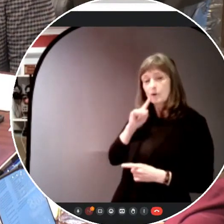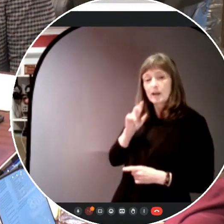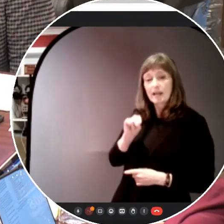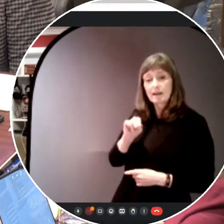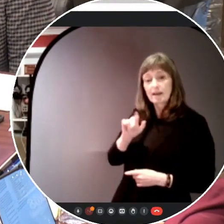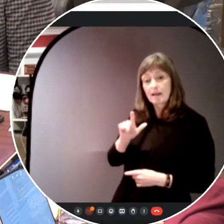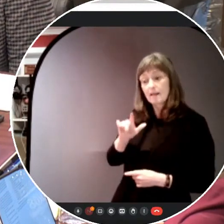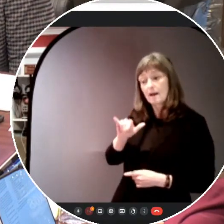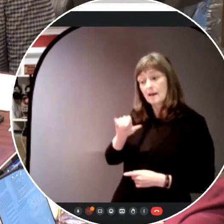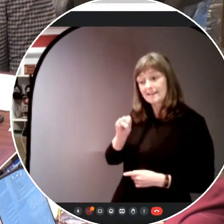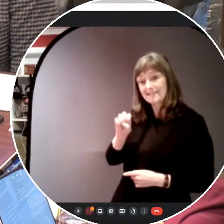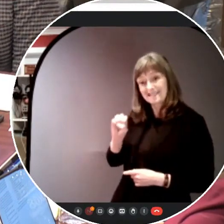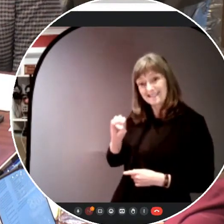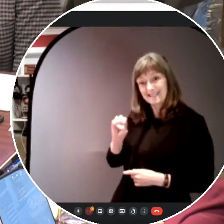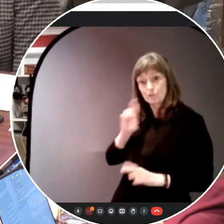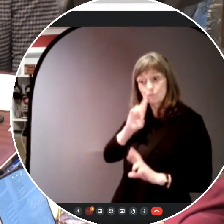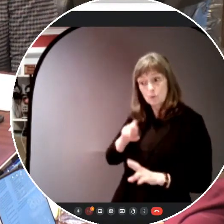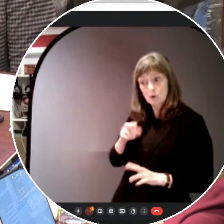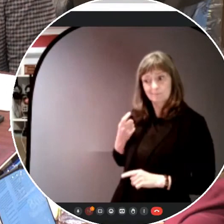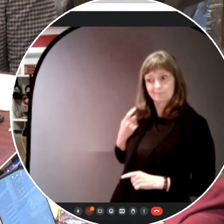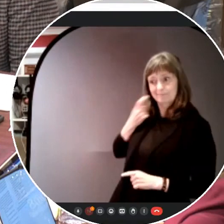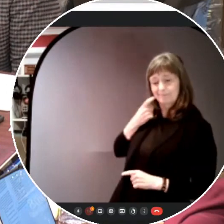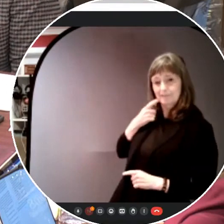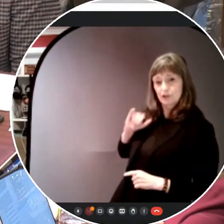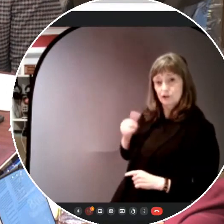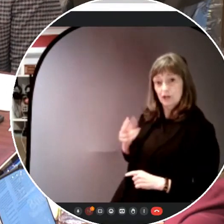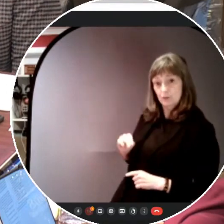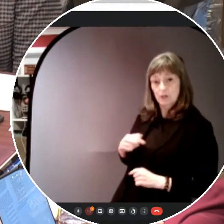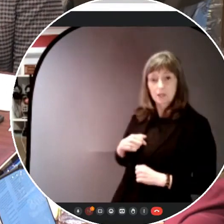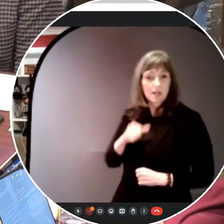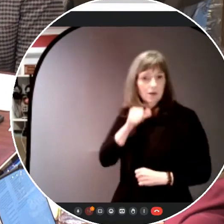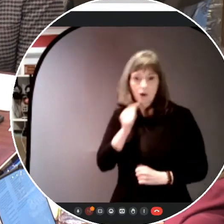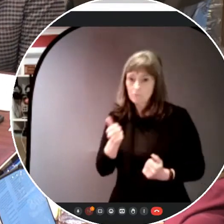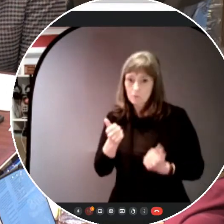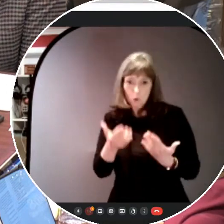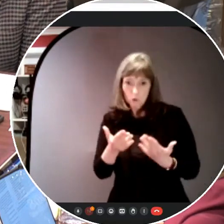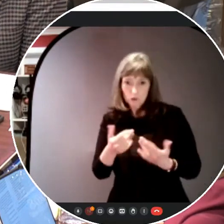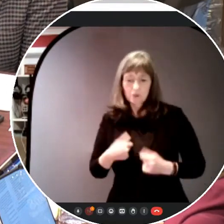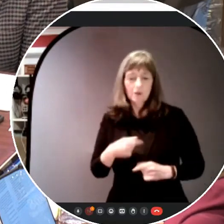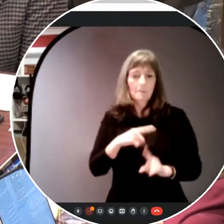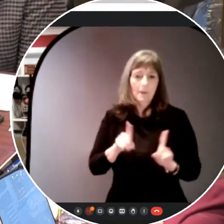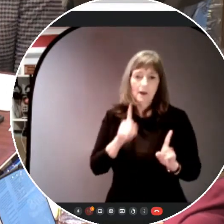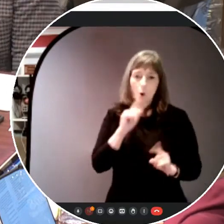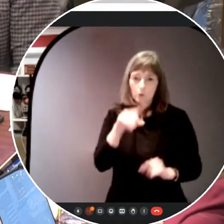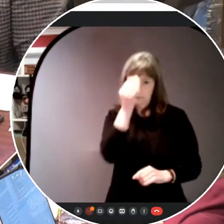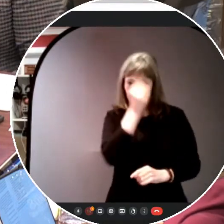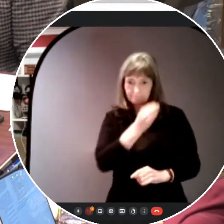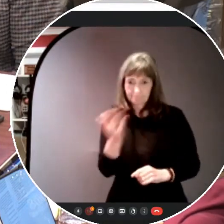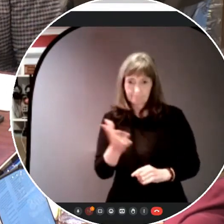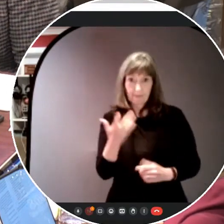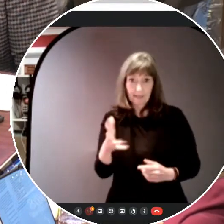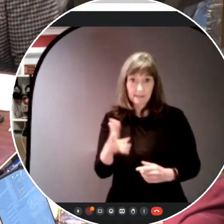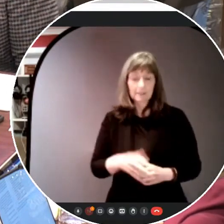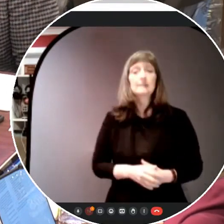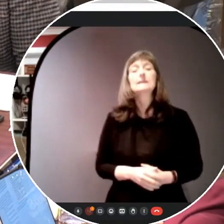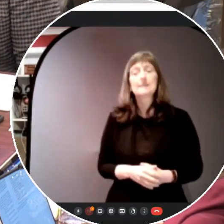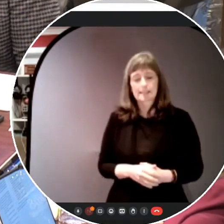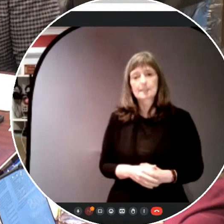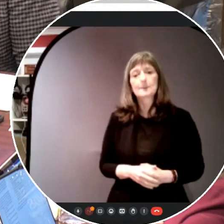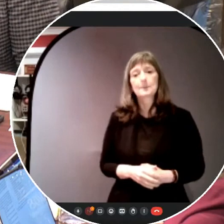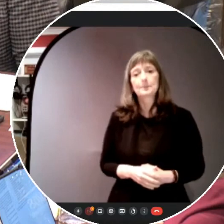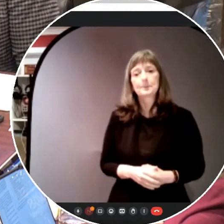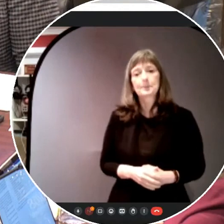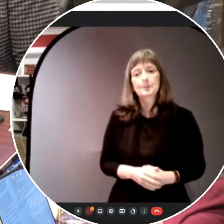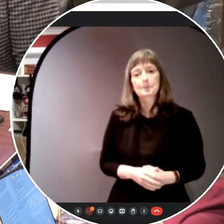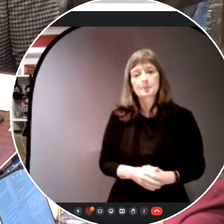report that happened back in January. And this one is not for motion, just for information purposes. That's correct. Thank you, Chair.